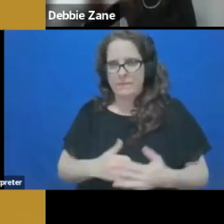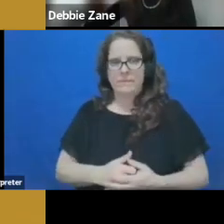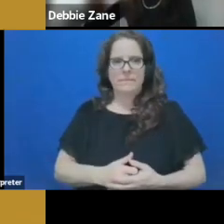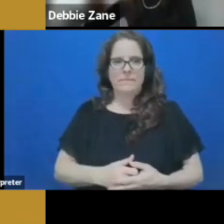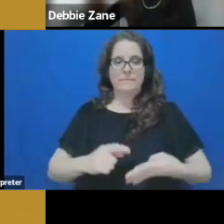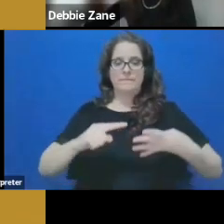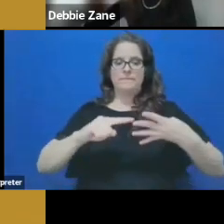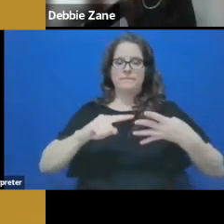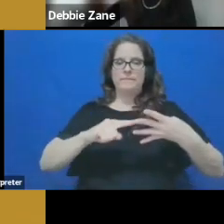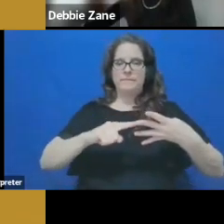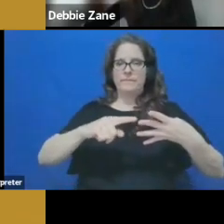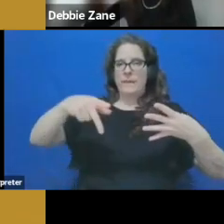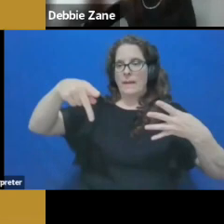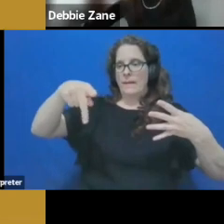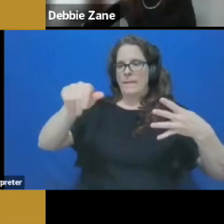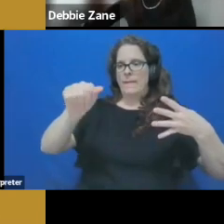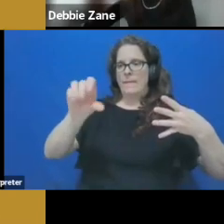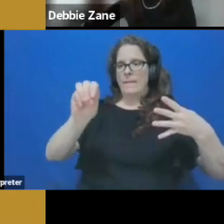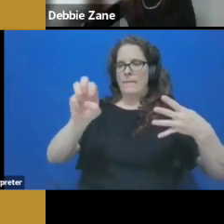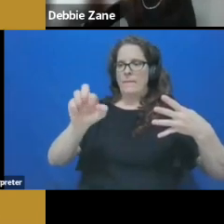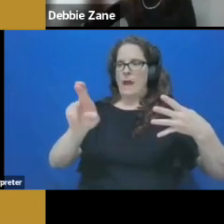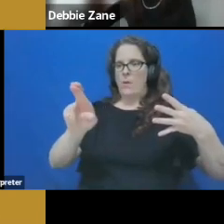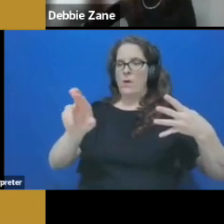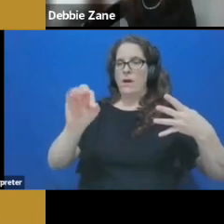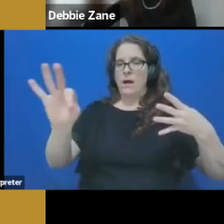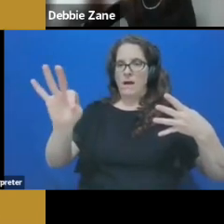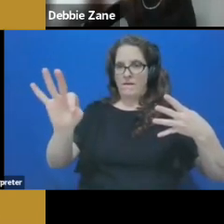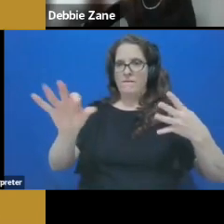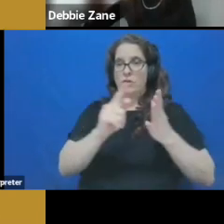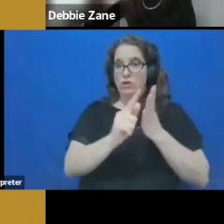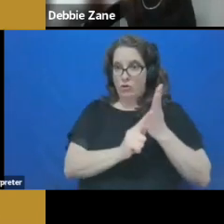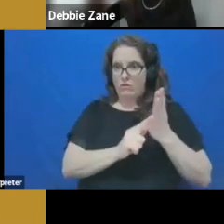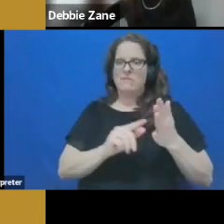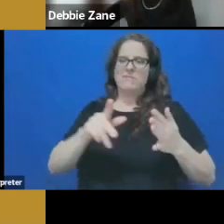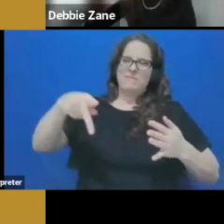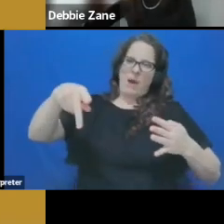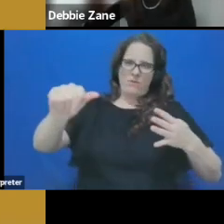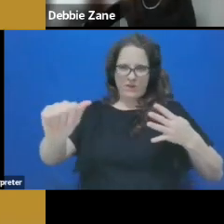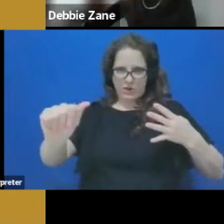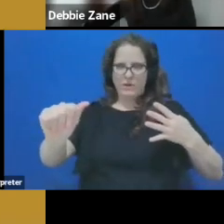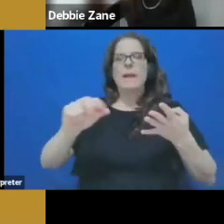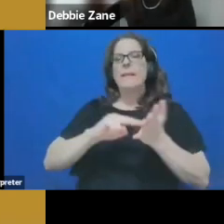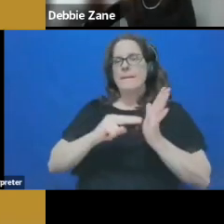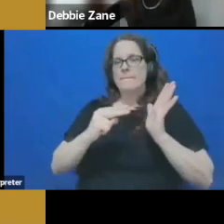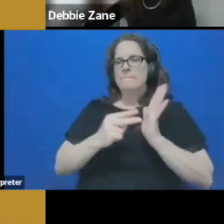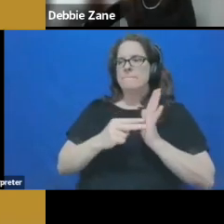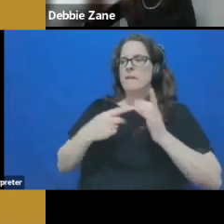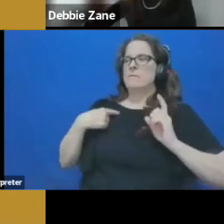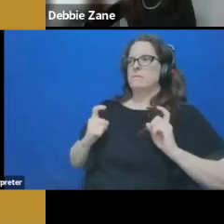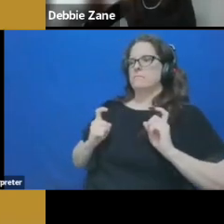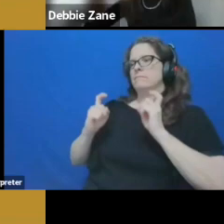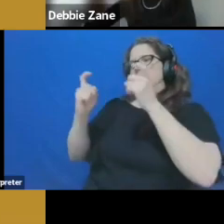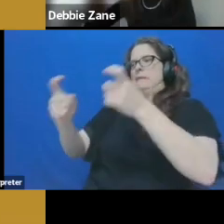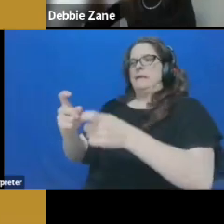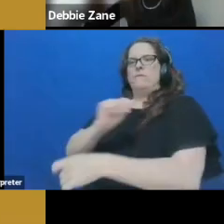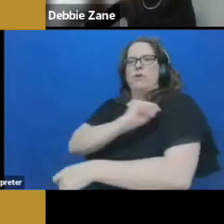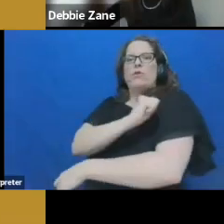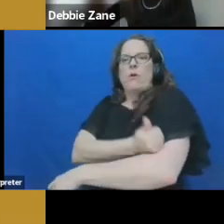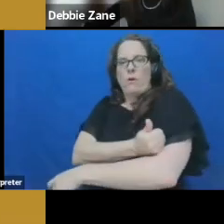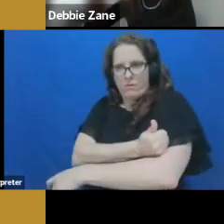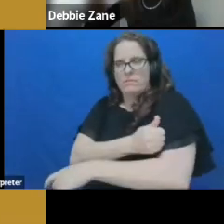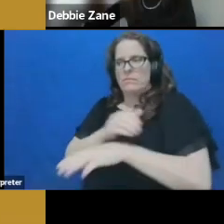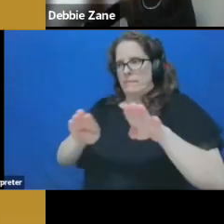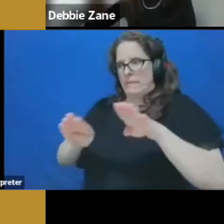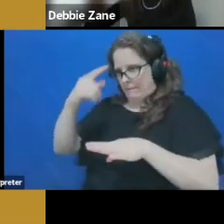Power of attorney provides legal authority to act on behalf of another person. It may be specific to medical or